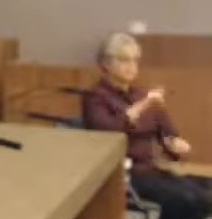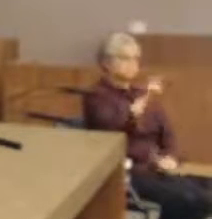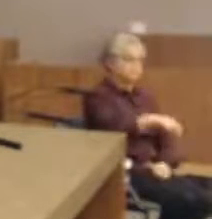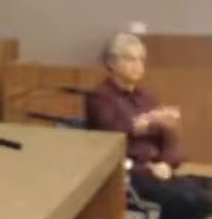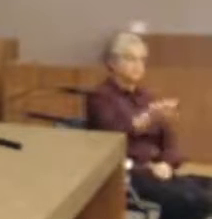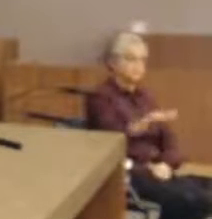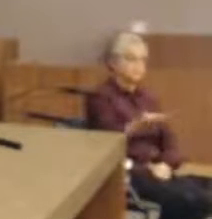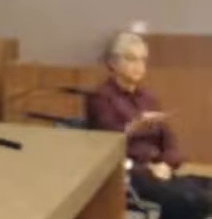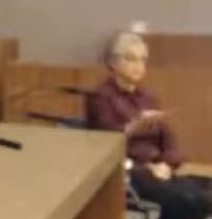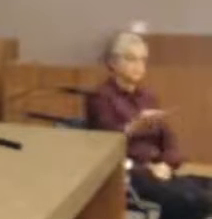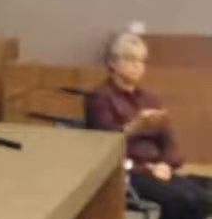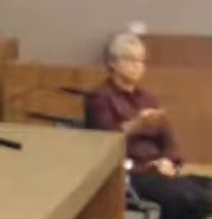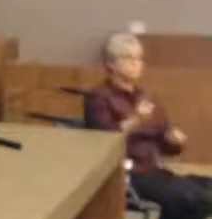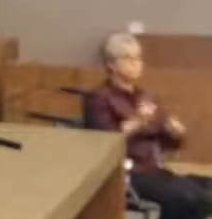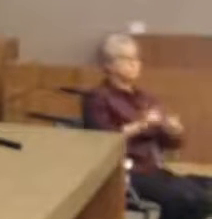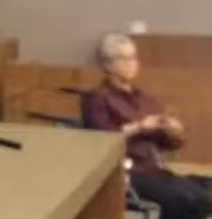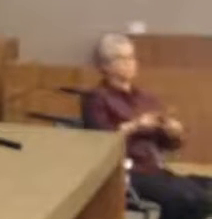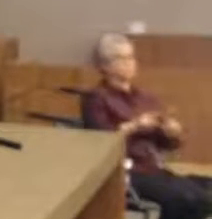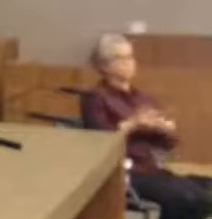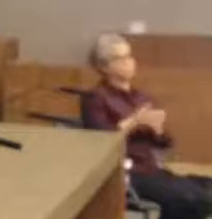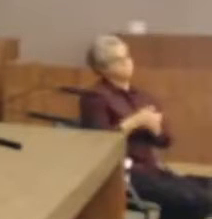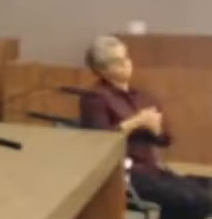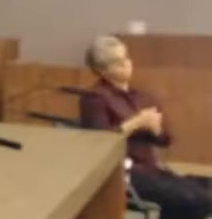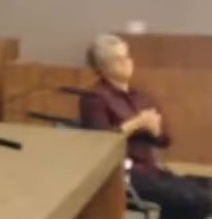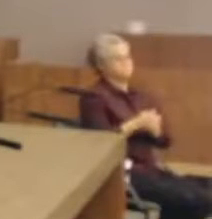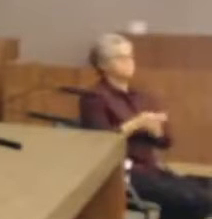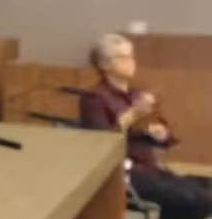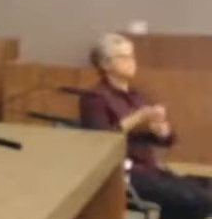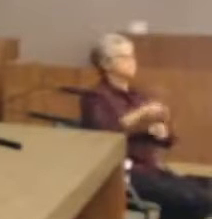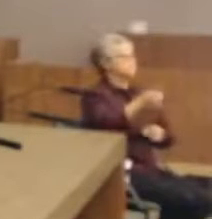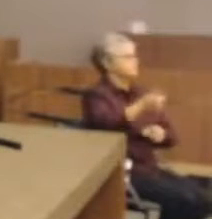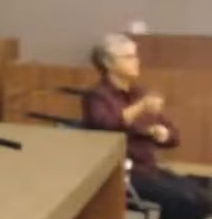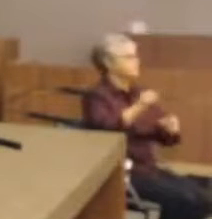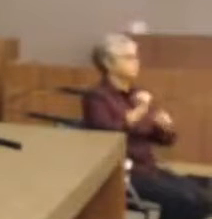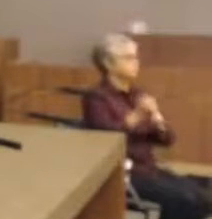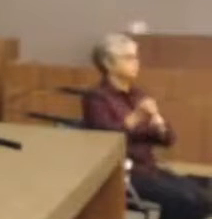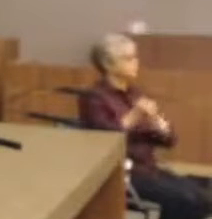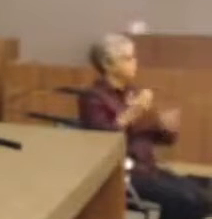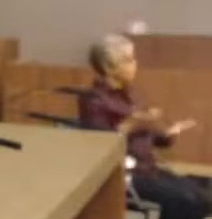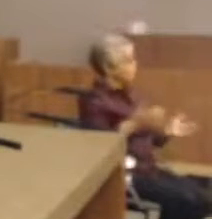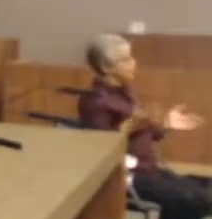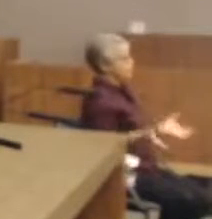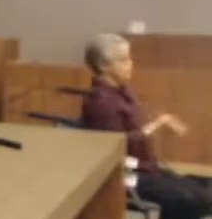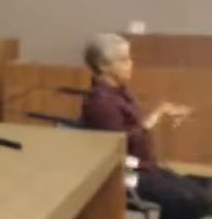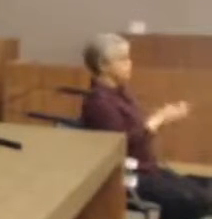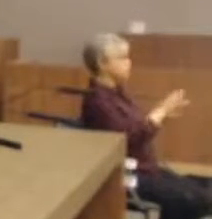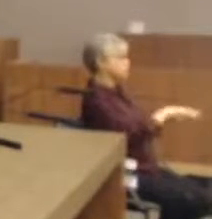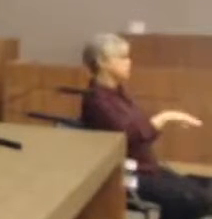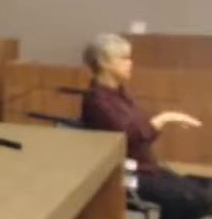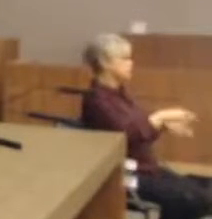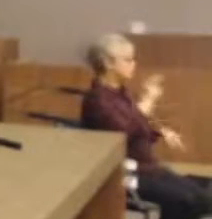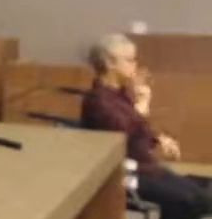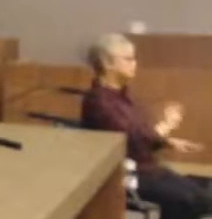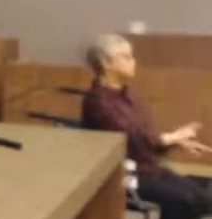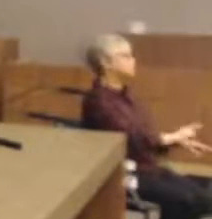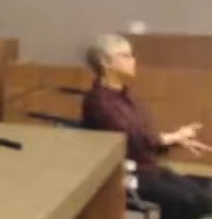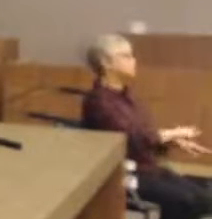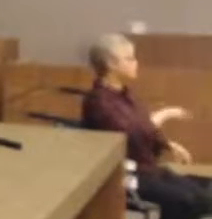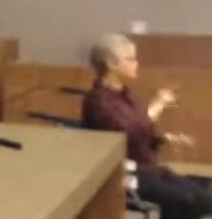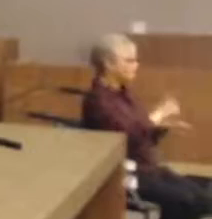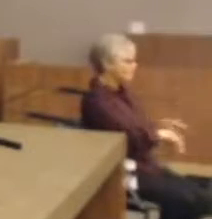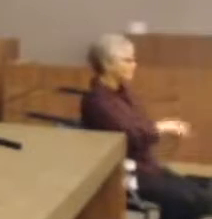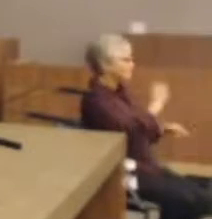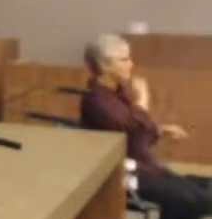behalf. Now, here's the difference. If we have a child that does that, we have a lot of sympathy, right? Of course, this 2-year-old can't tell us what happened, so we're going to get a lot